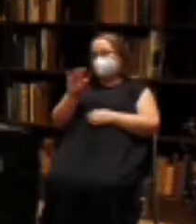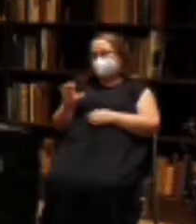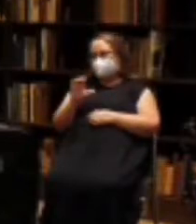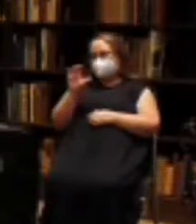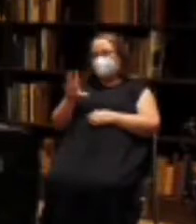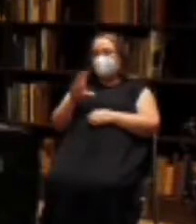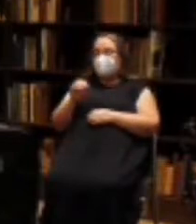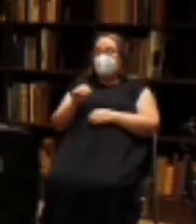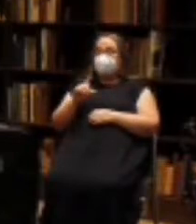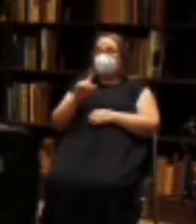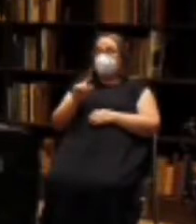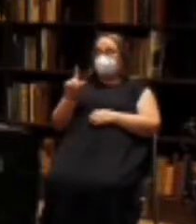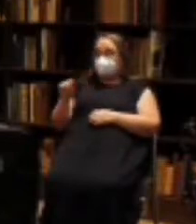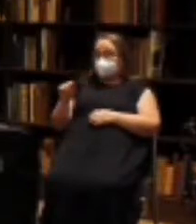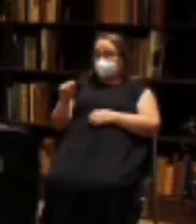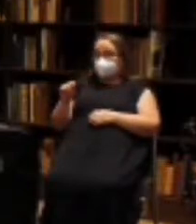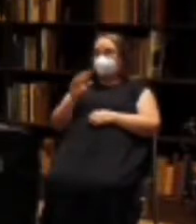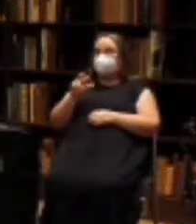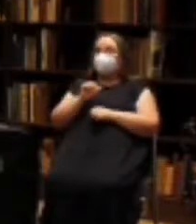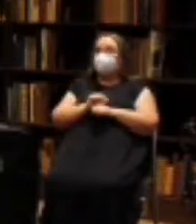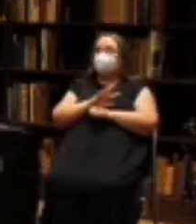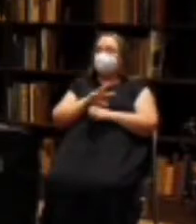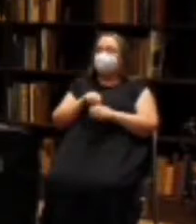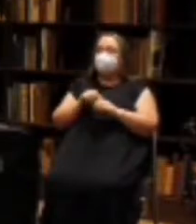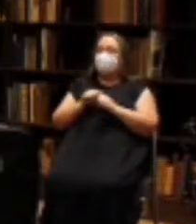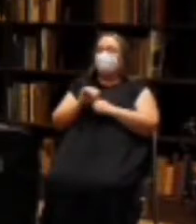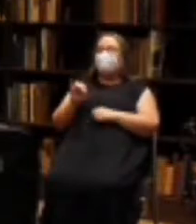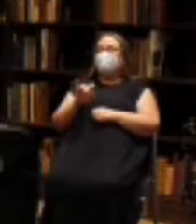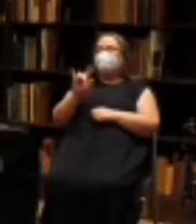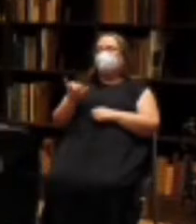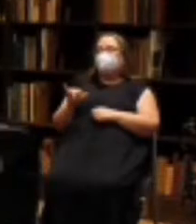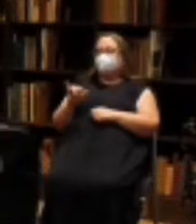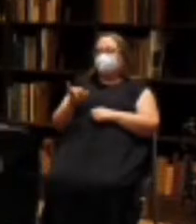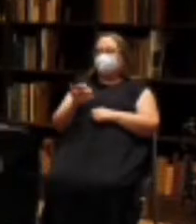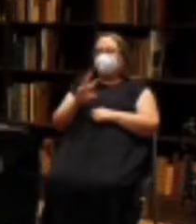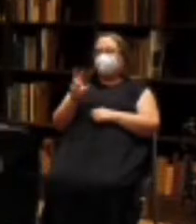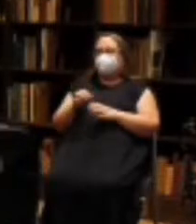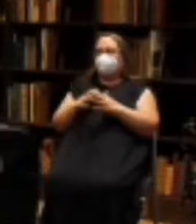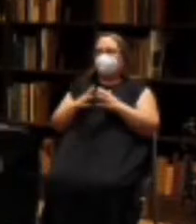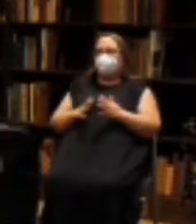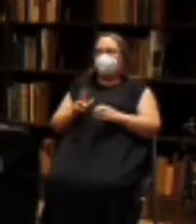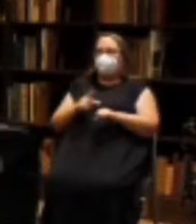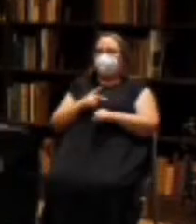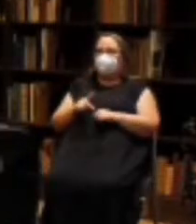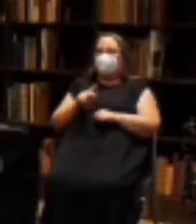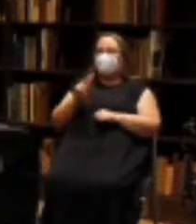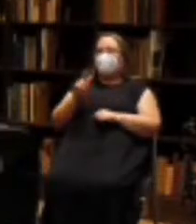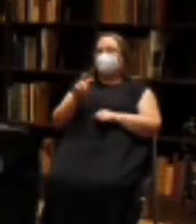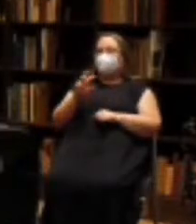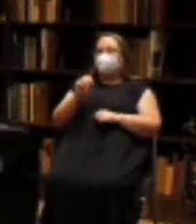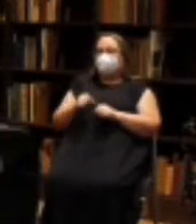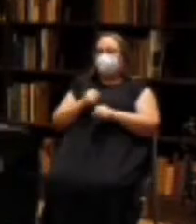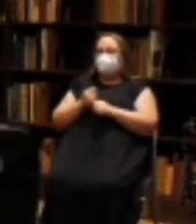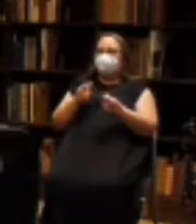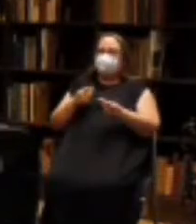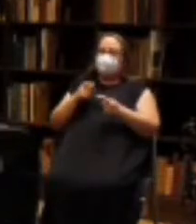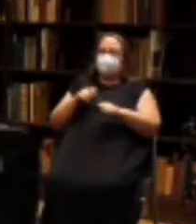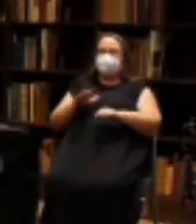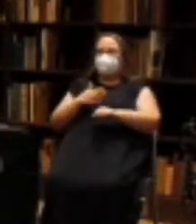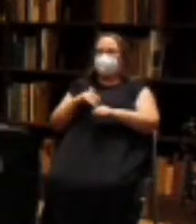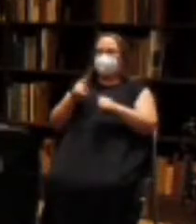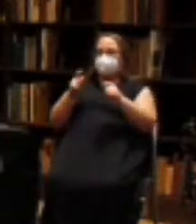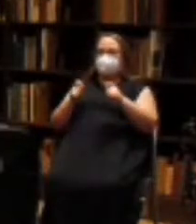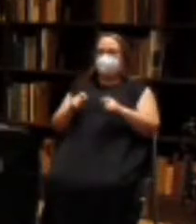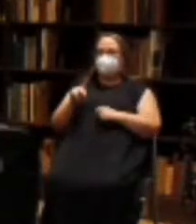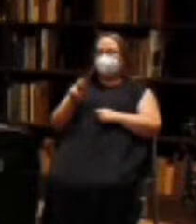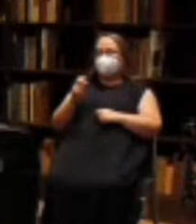in fact, actually in 2020, his work was included in the anthology African-American Poetry, 250 Years of Struggle and Song, which was edited